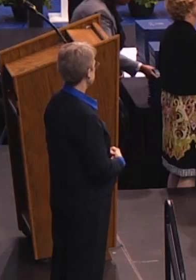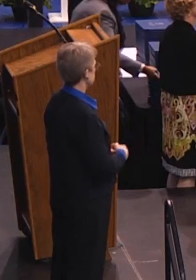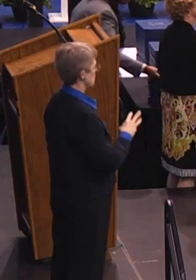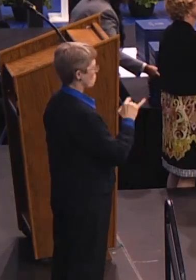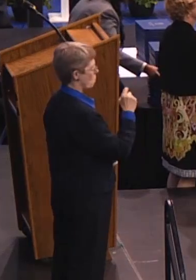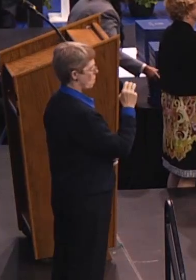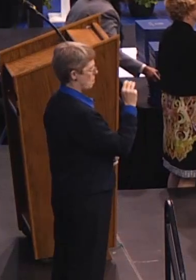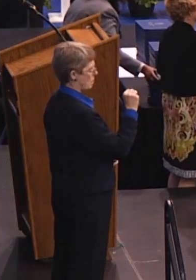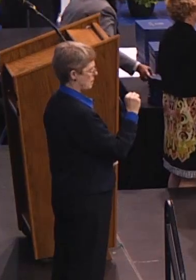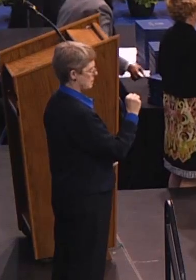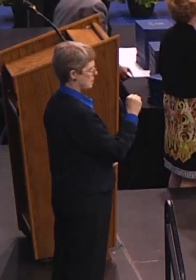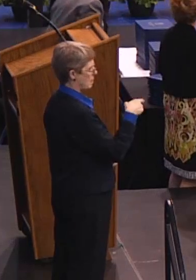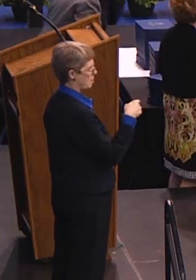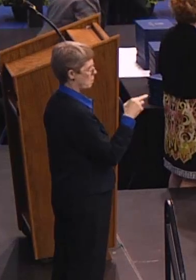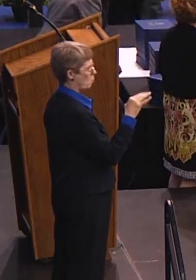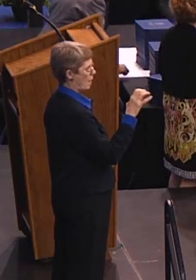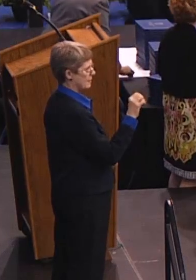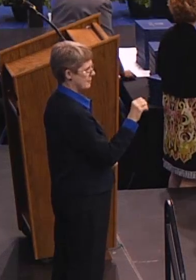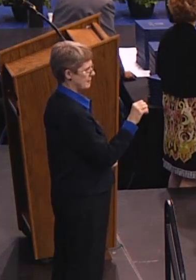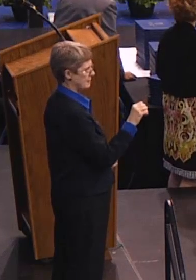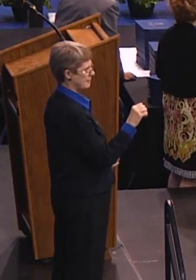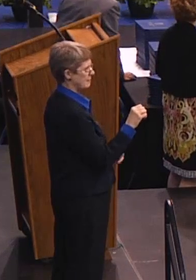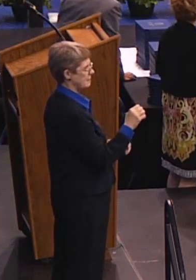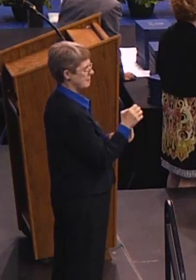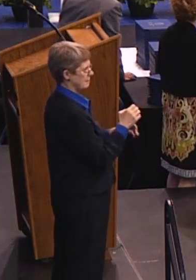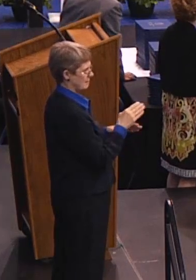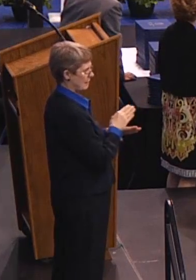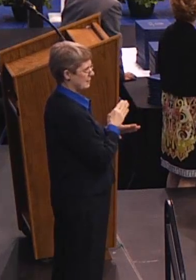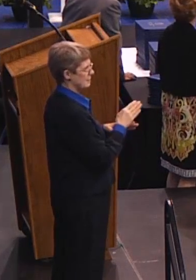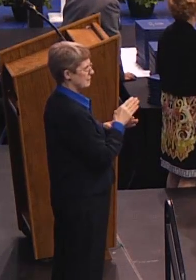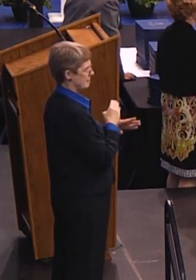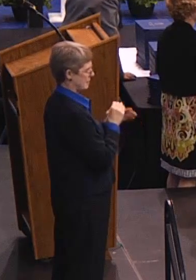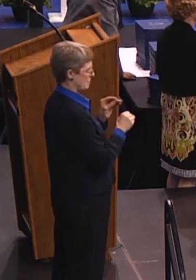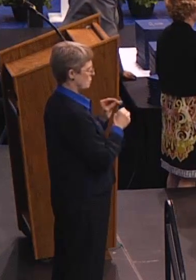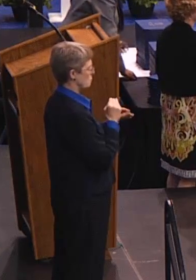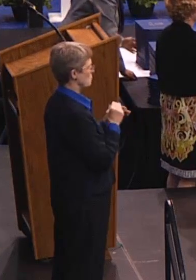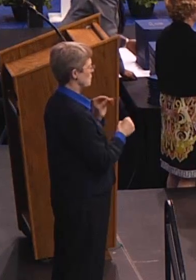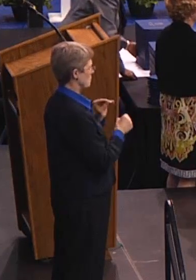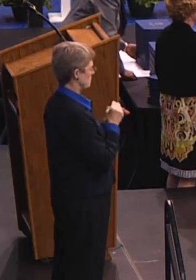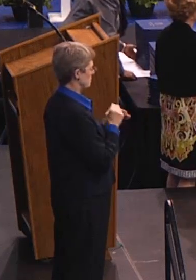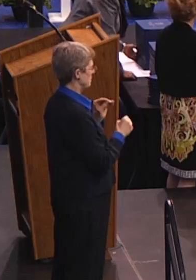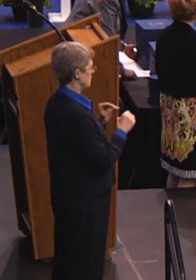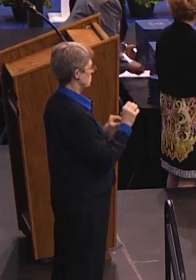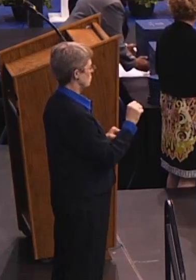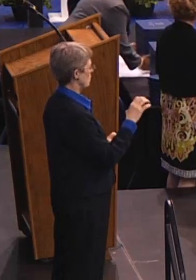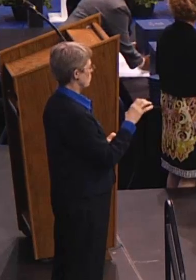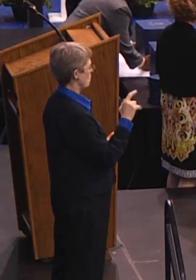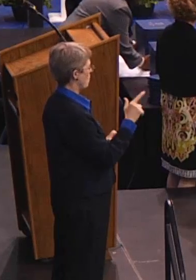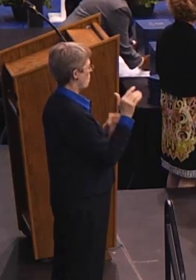William Christopher Price, Industrial Maintenance, summa cum laude.